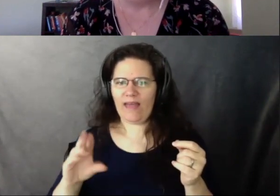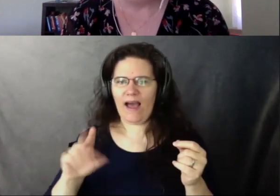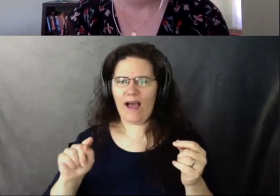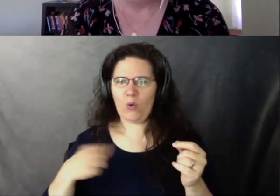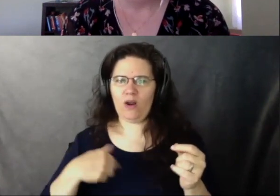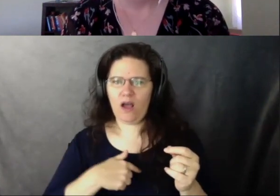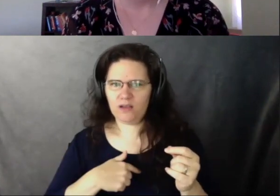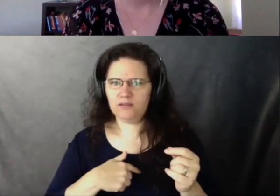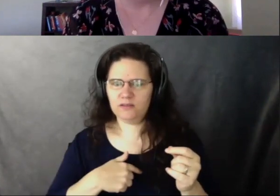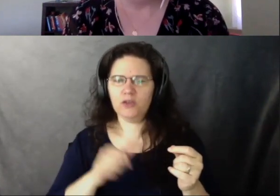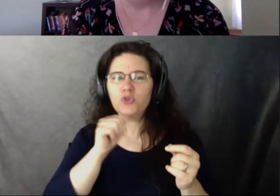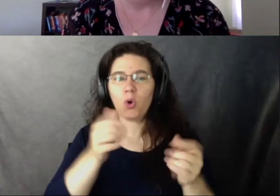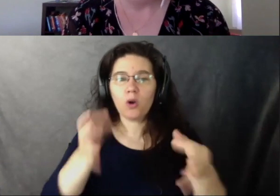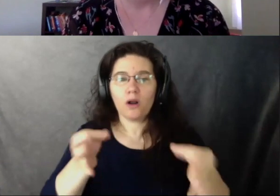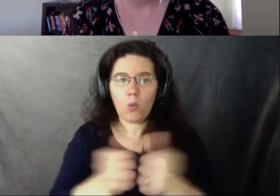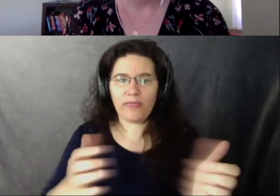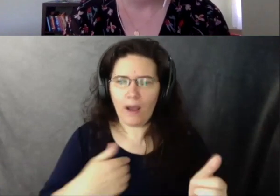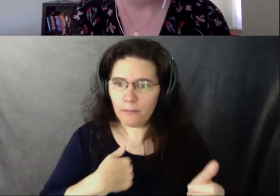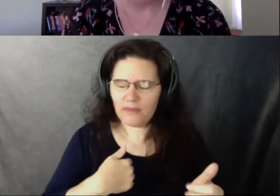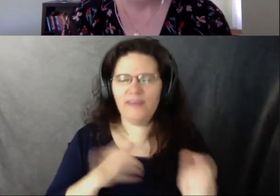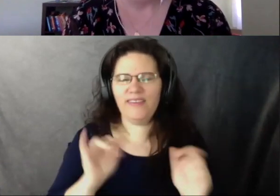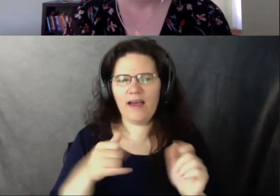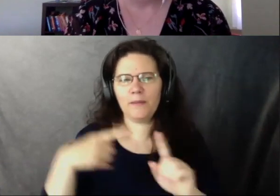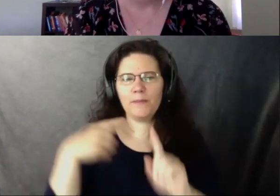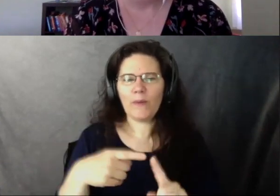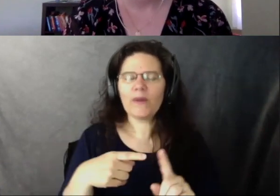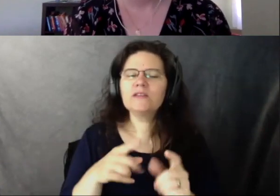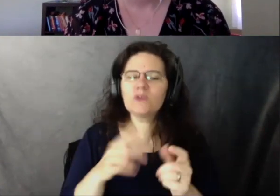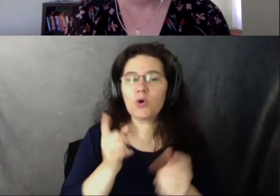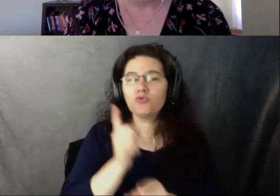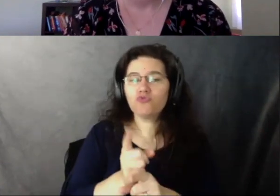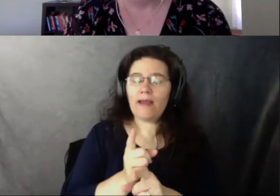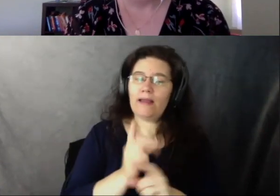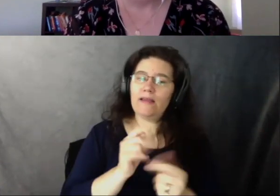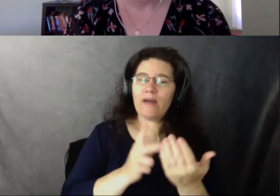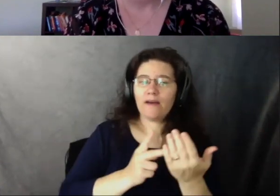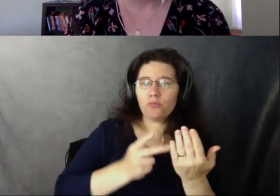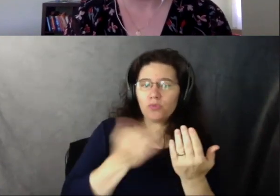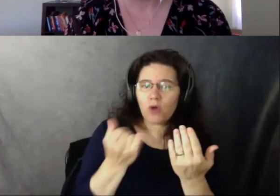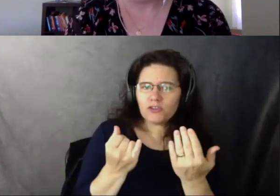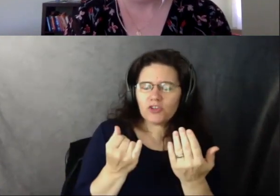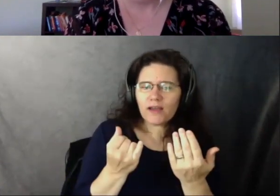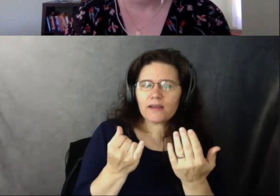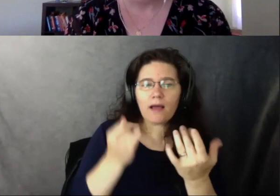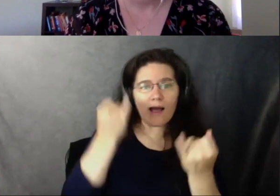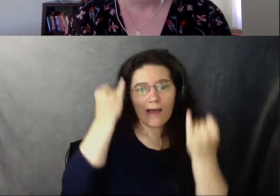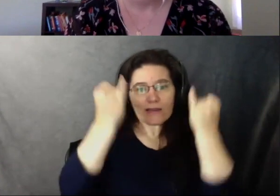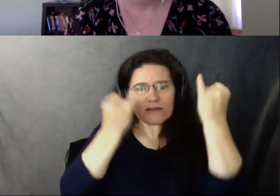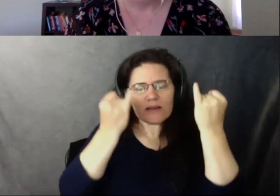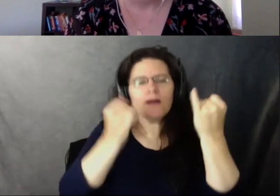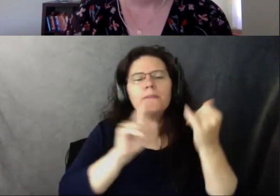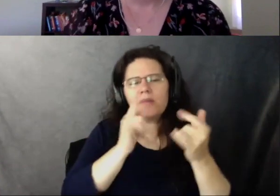participate, let people with disabilities participate in your projects, but partner up with people with disabilities so